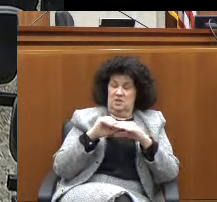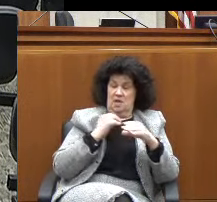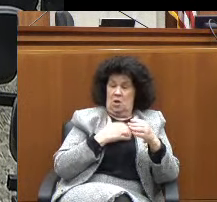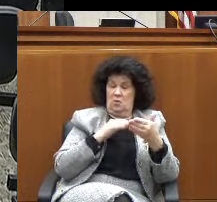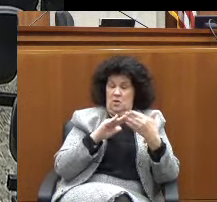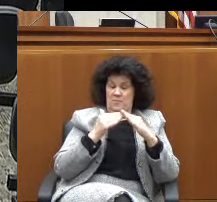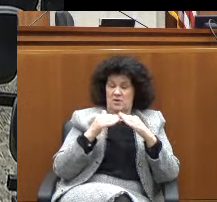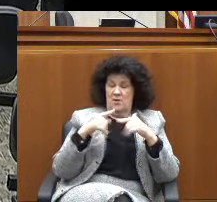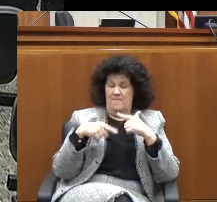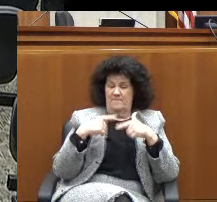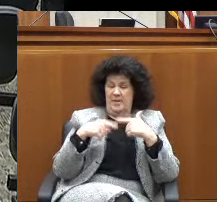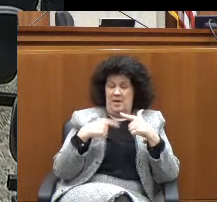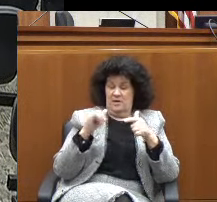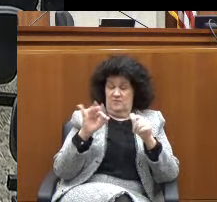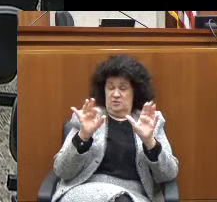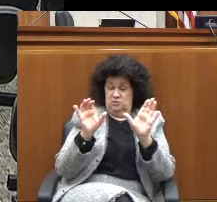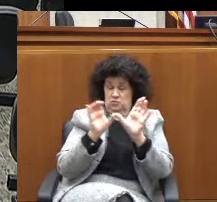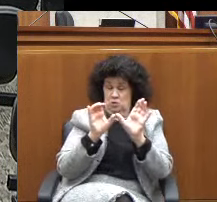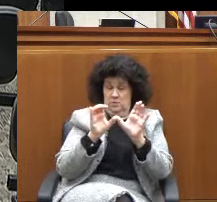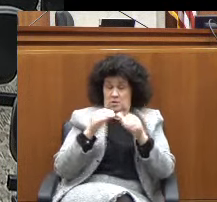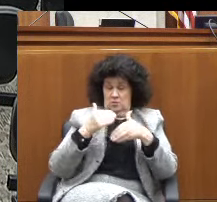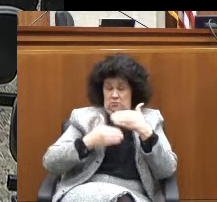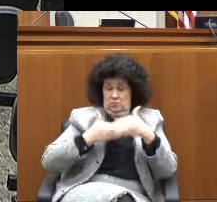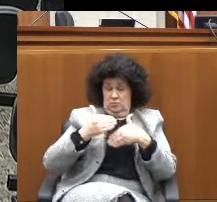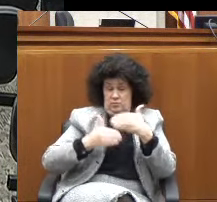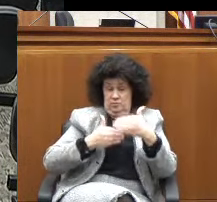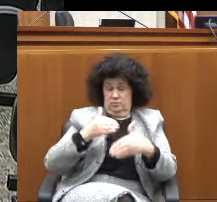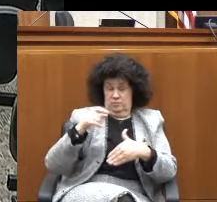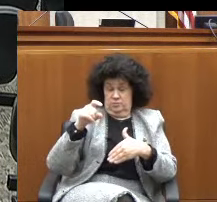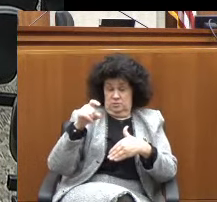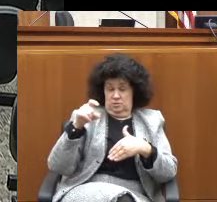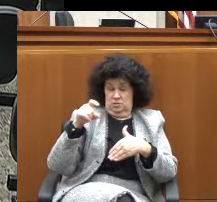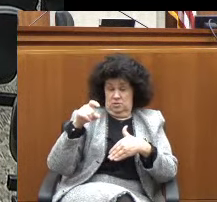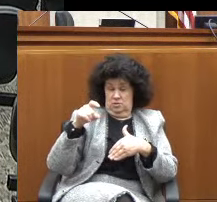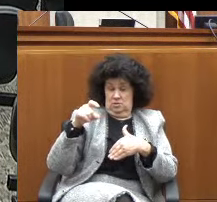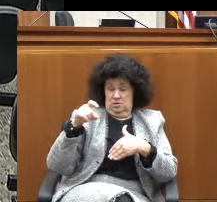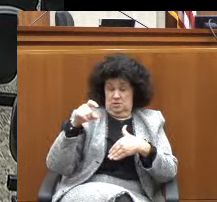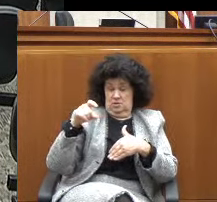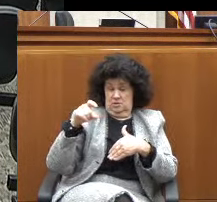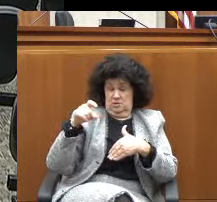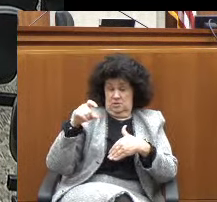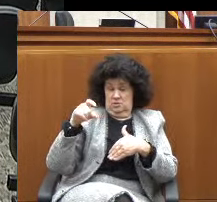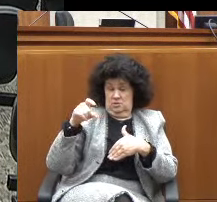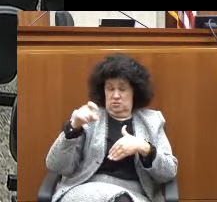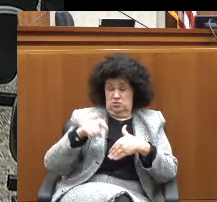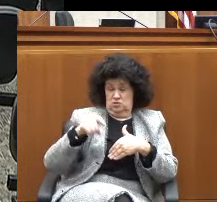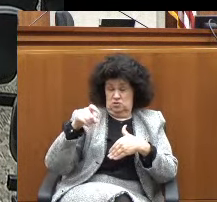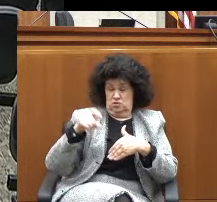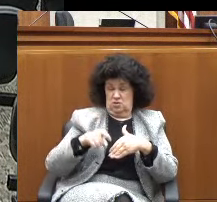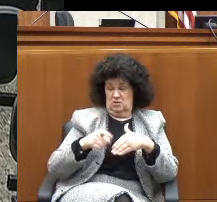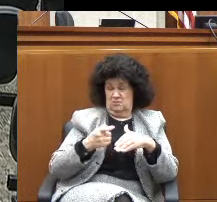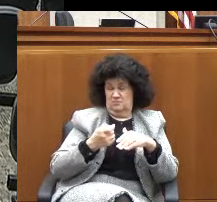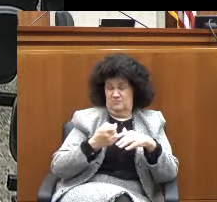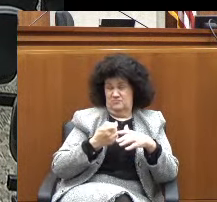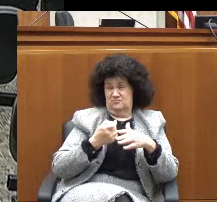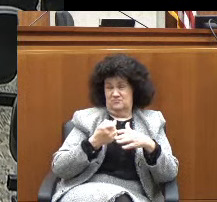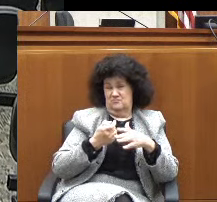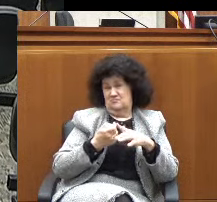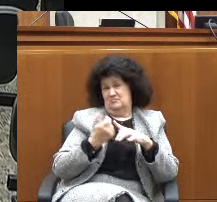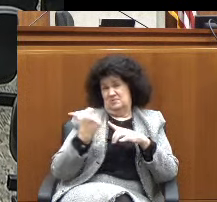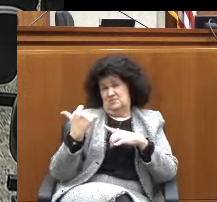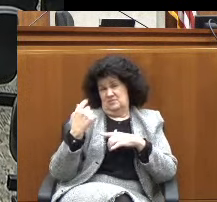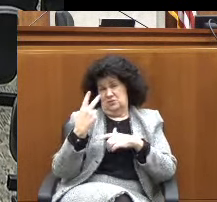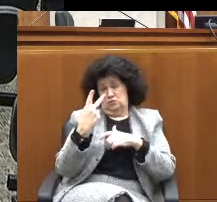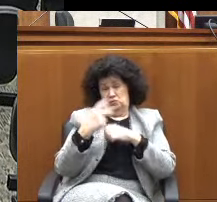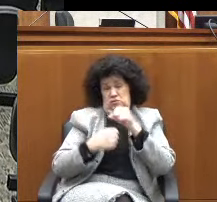about whether or not the certification process should have been moved with, do away with the 2-year for a school